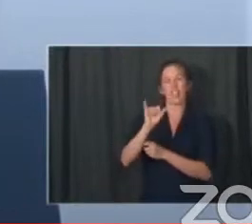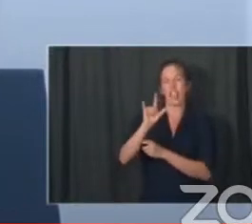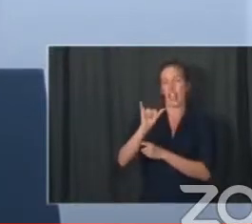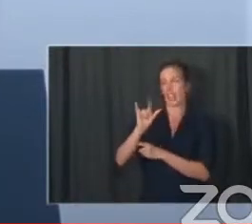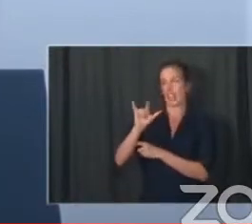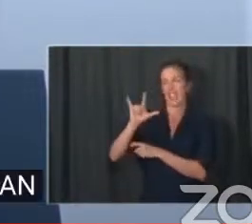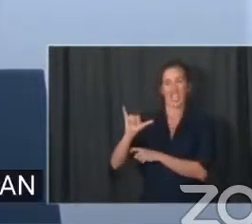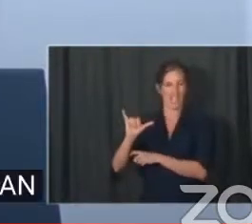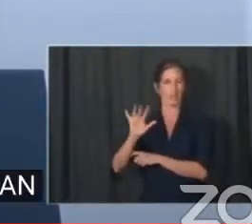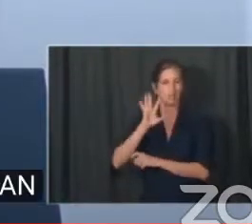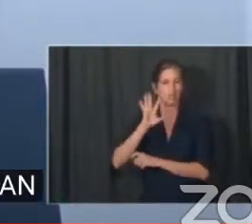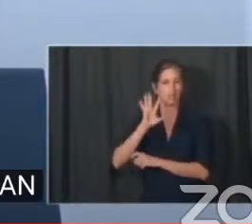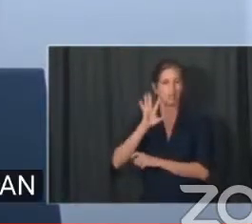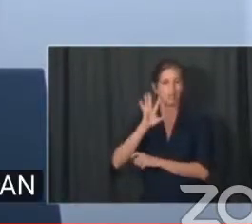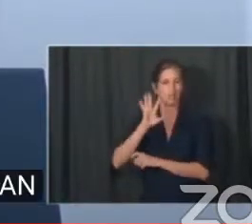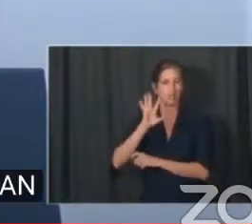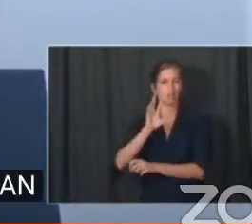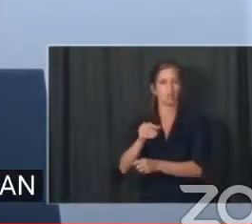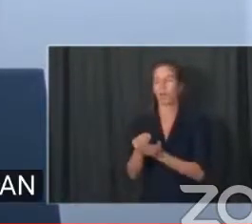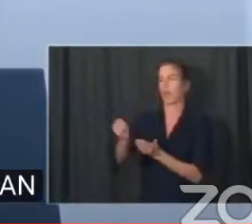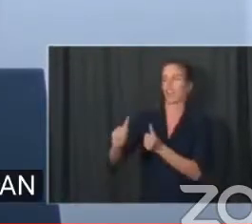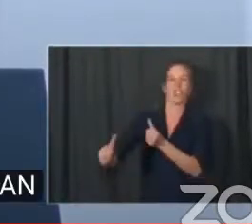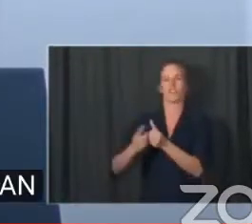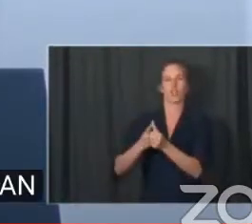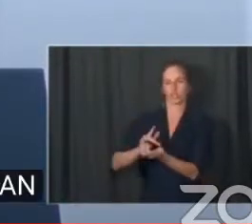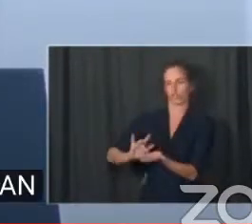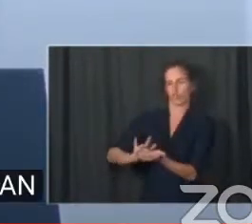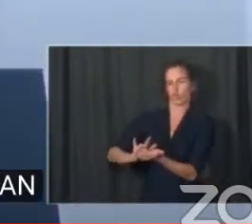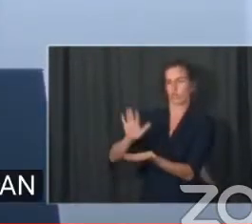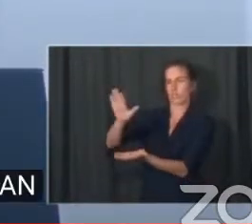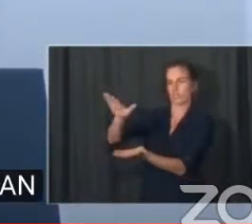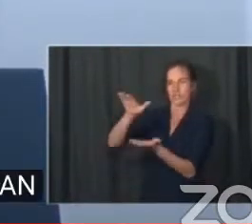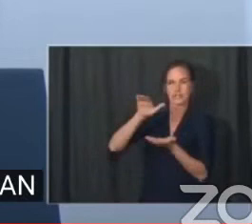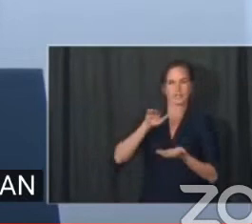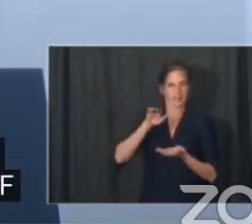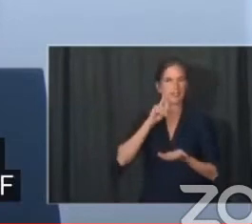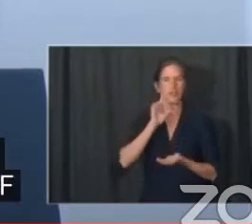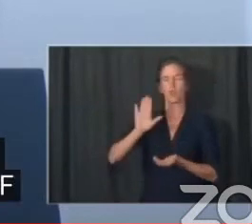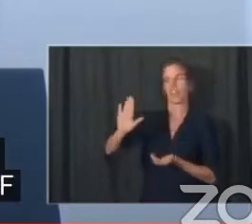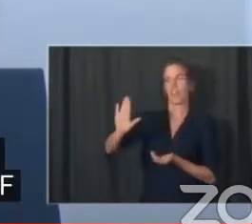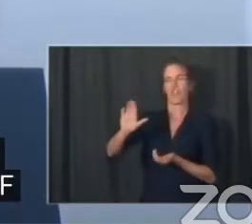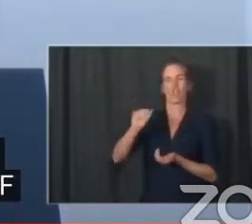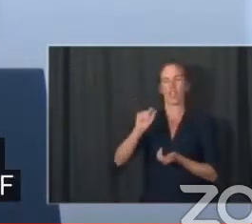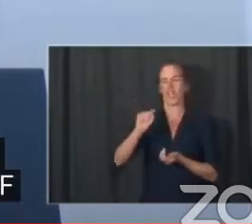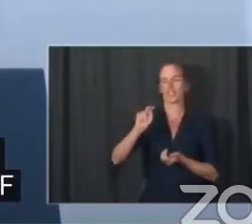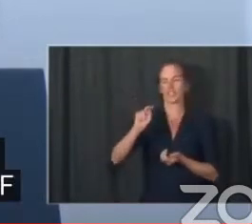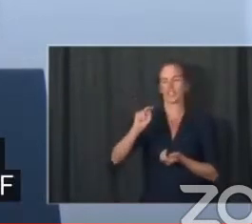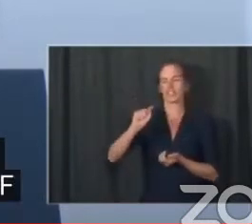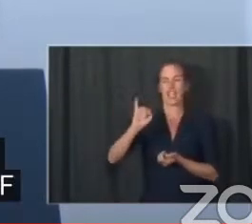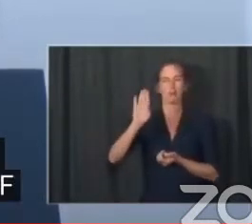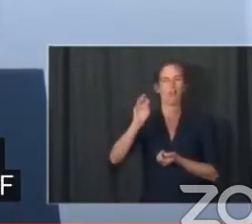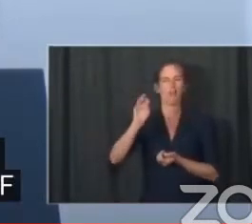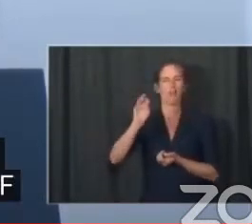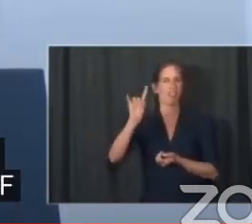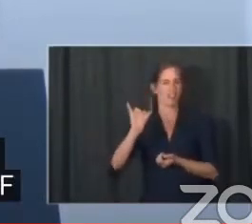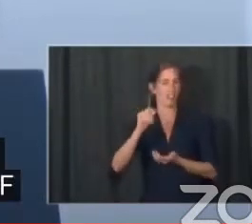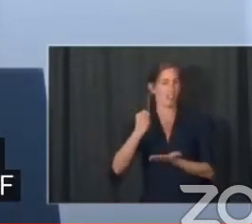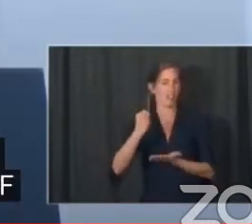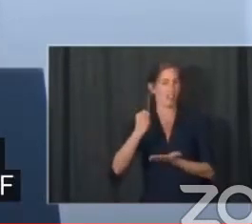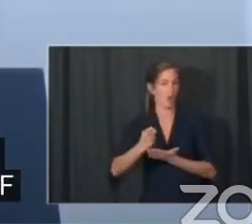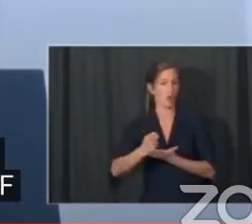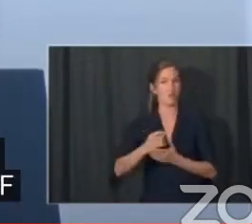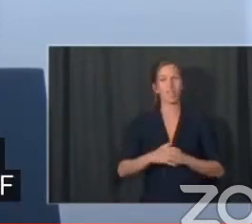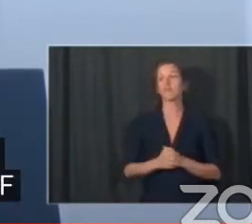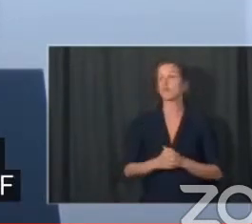the asegurado first doses of their lo antibody suficiente para todas las therapy, which personas. shows amazing results. This treatment will be